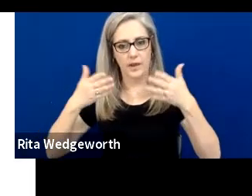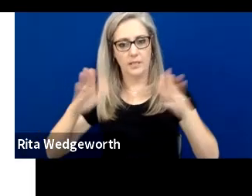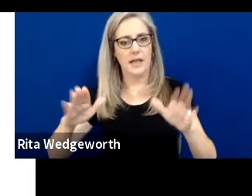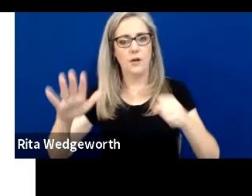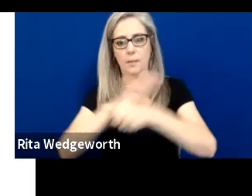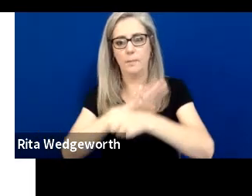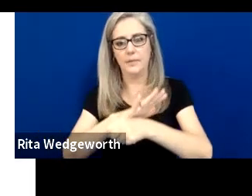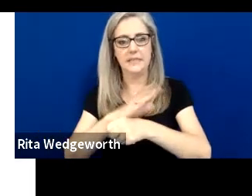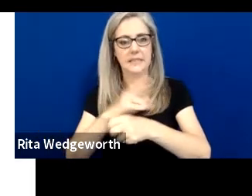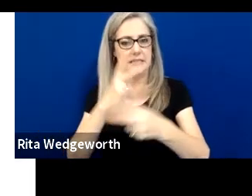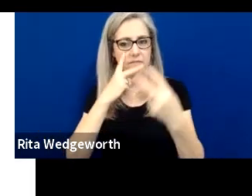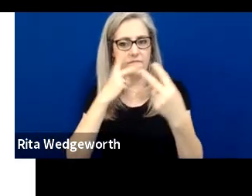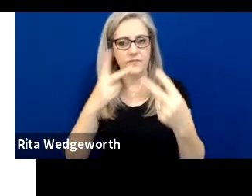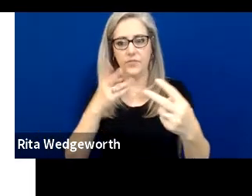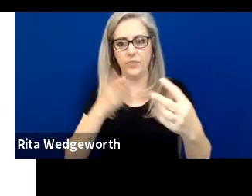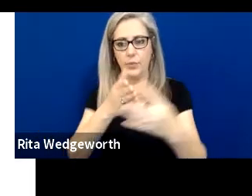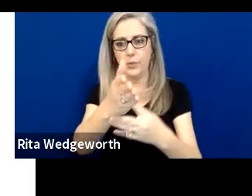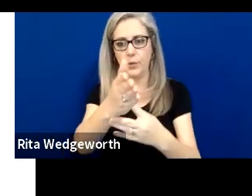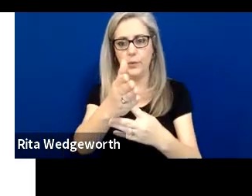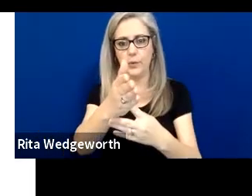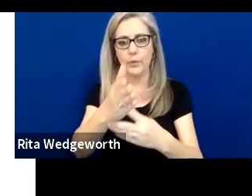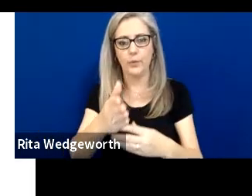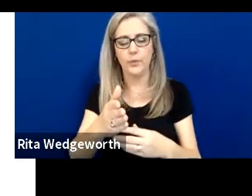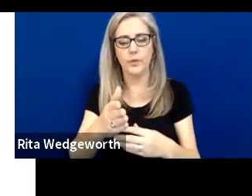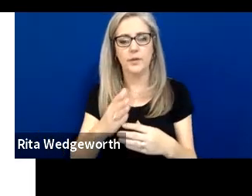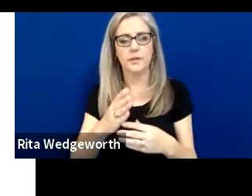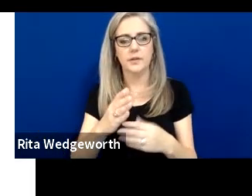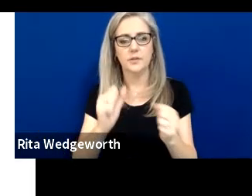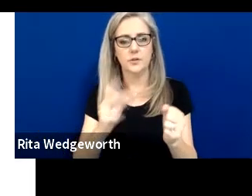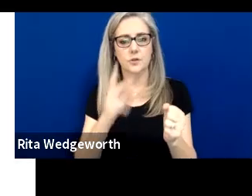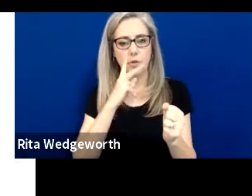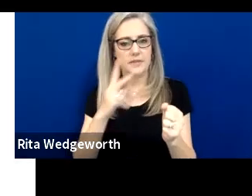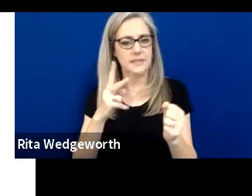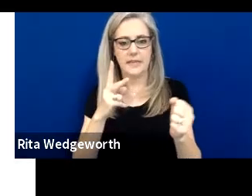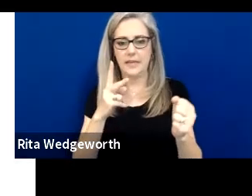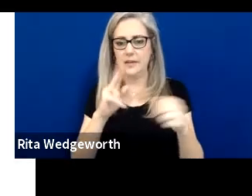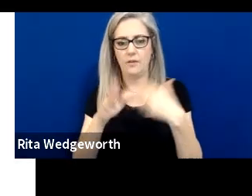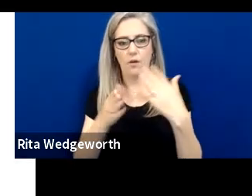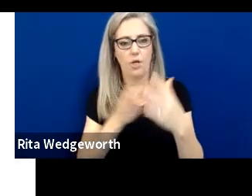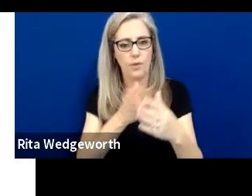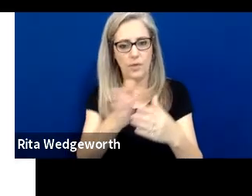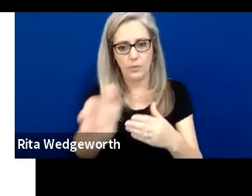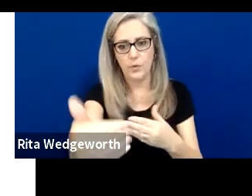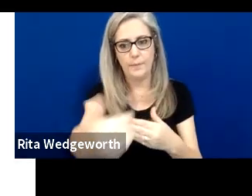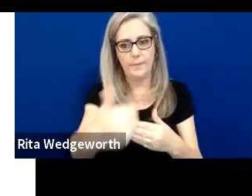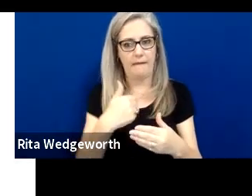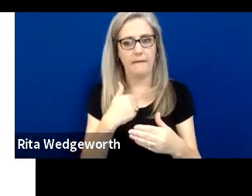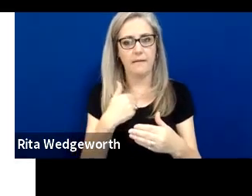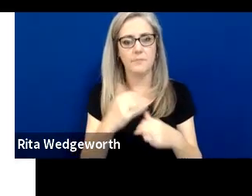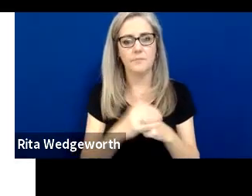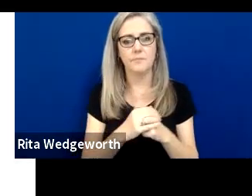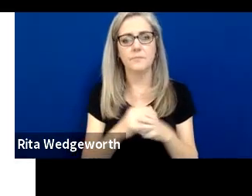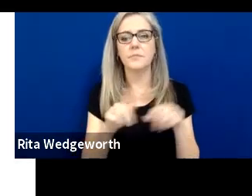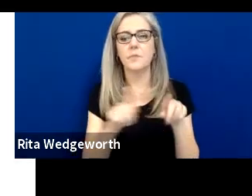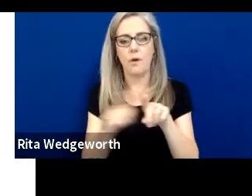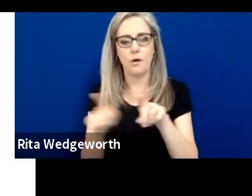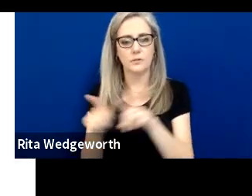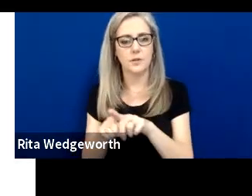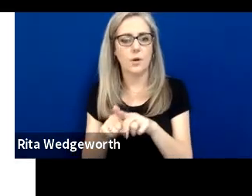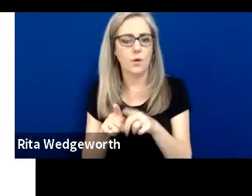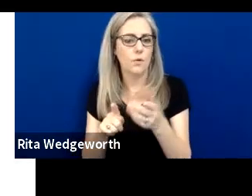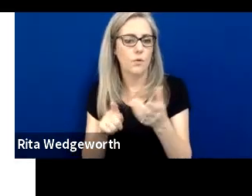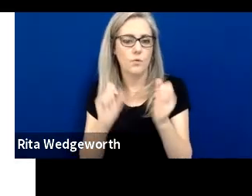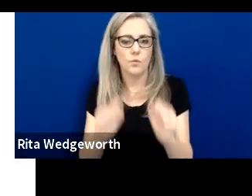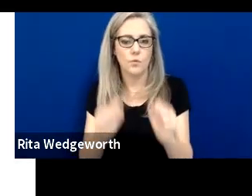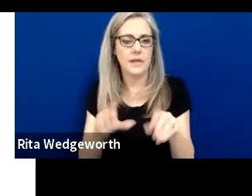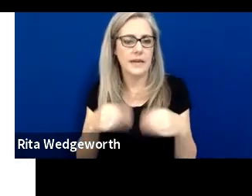through the refurbished barn. So if you're on one side, you can see all the way through to the other side. And then we would also just treat it with some like